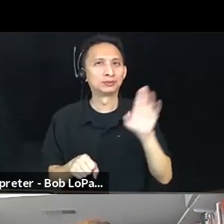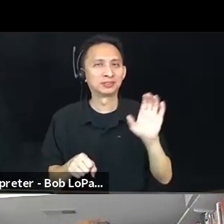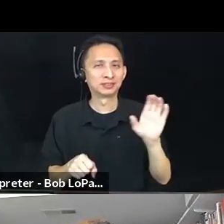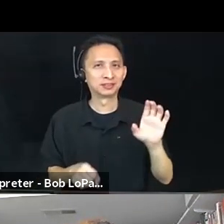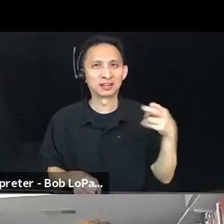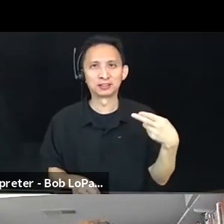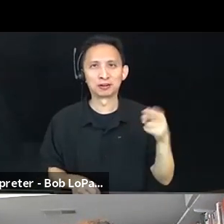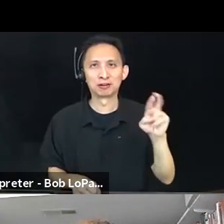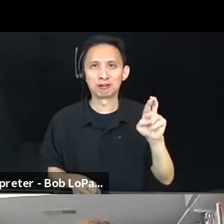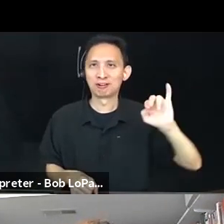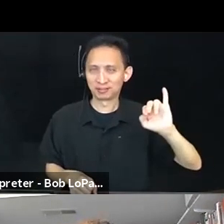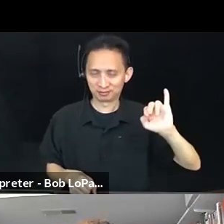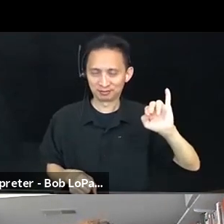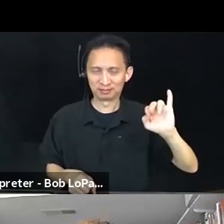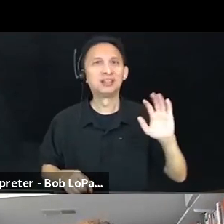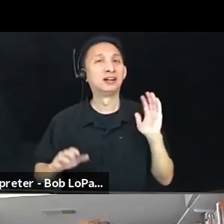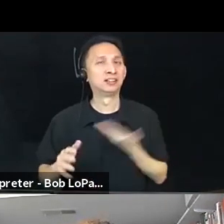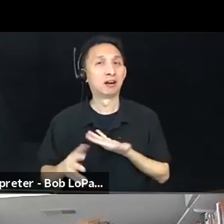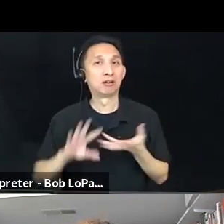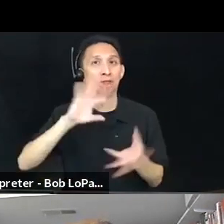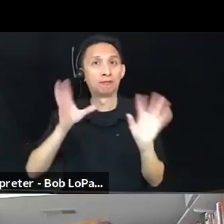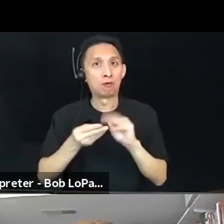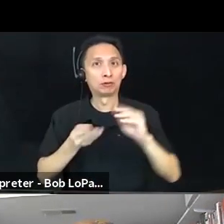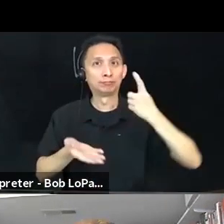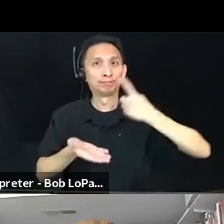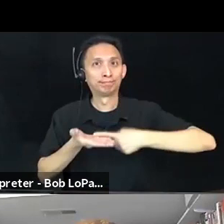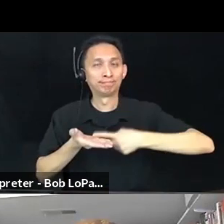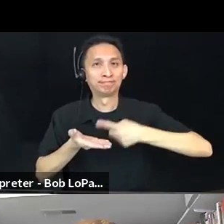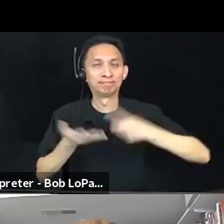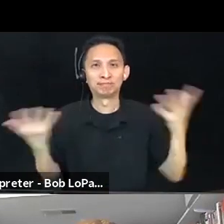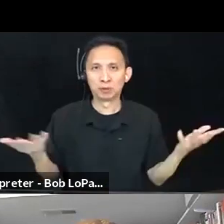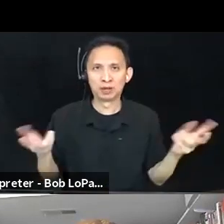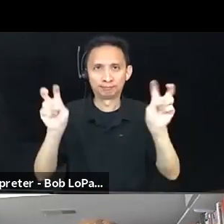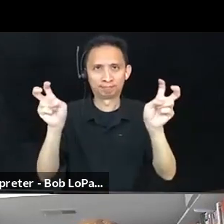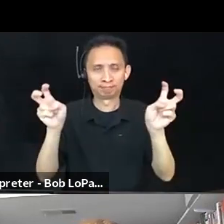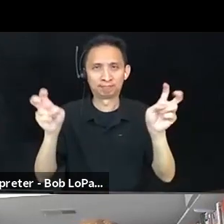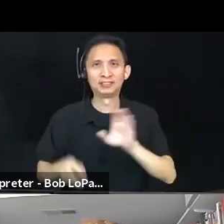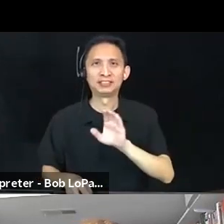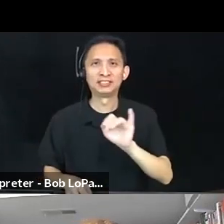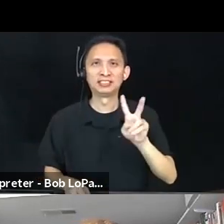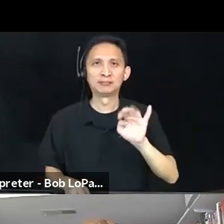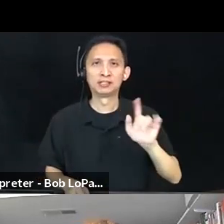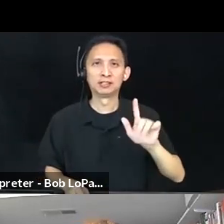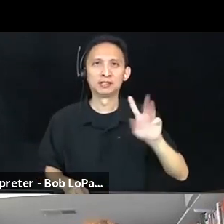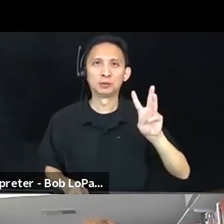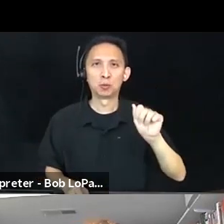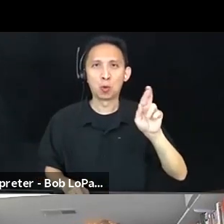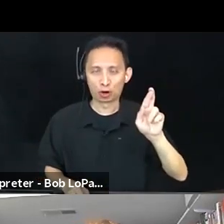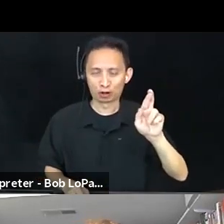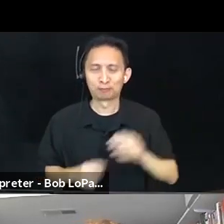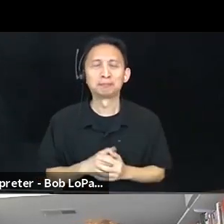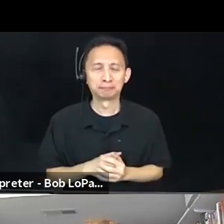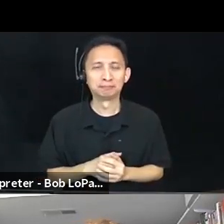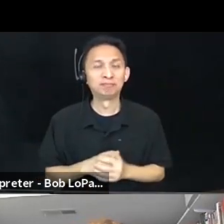and this is UCHRI's forum on the question of civil war. We're looking forward